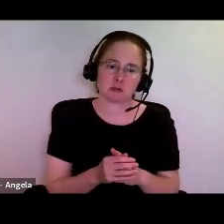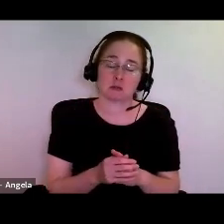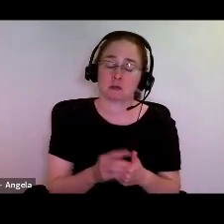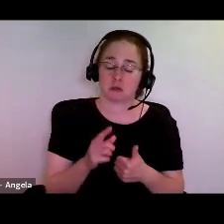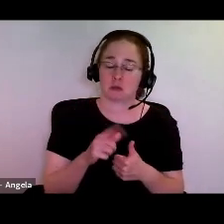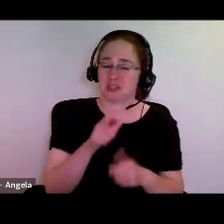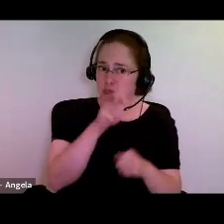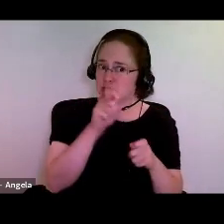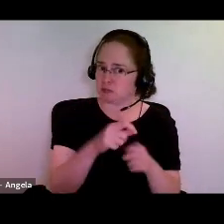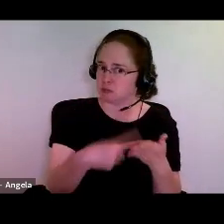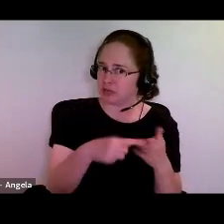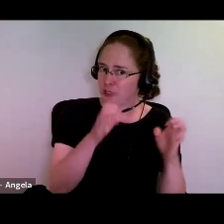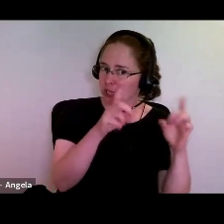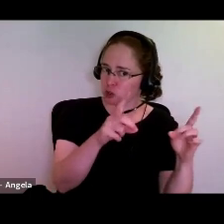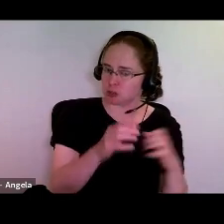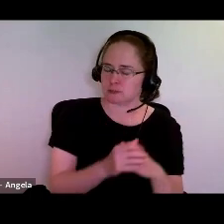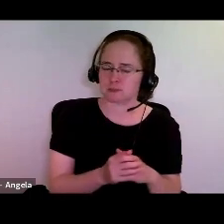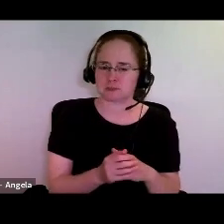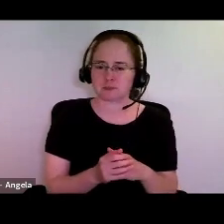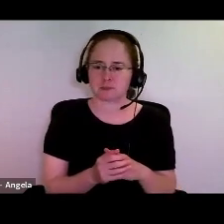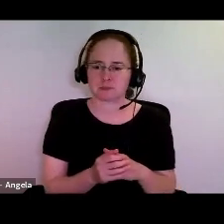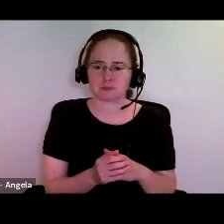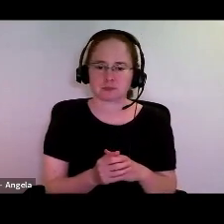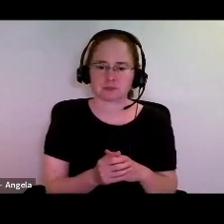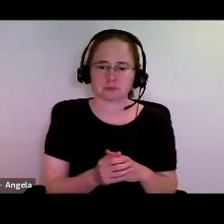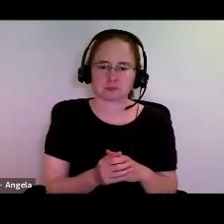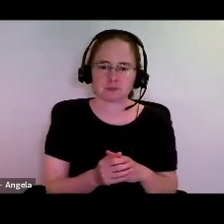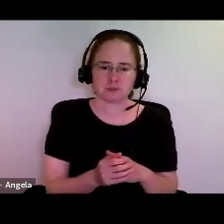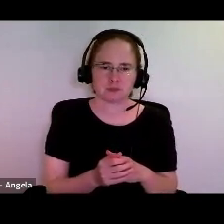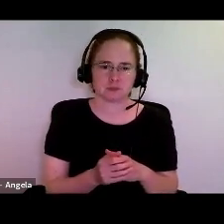education specifically. And if you'll go to the next slide, please.